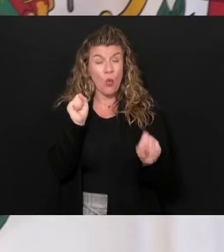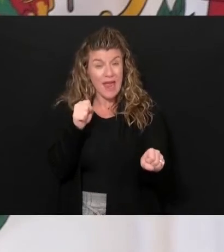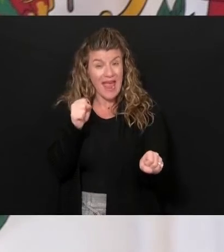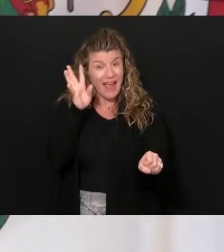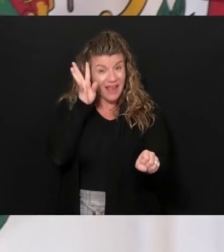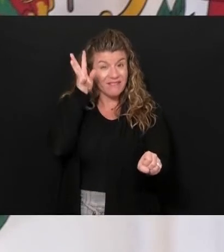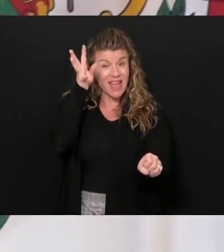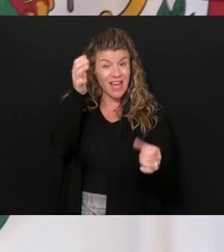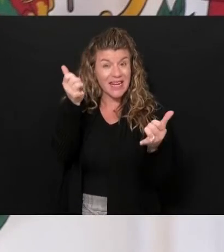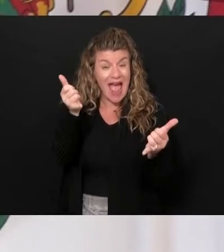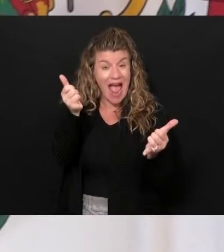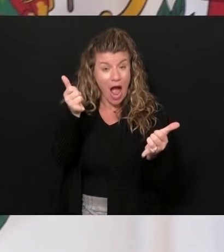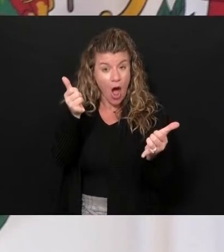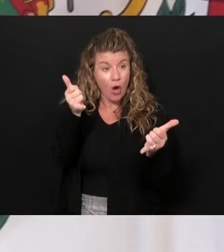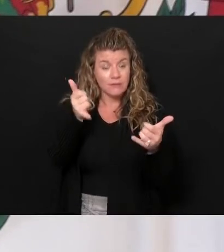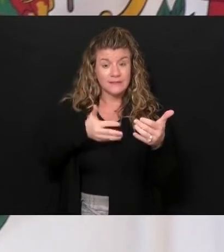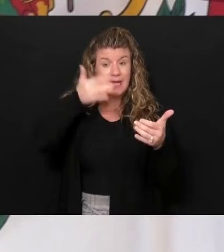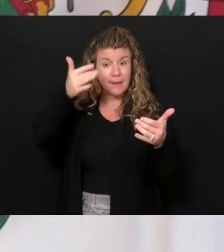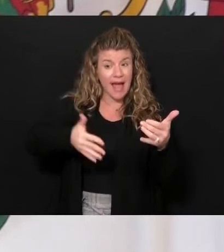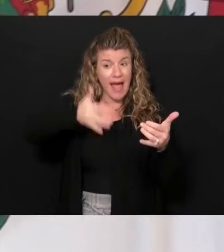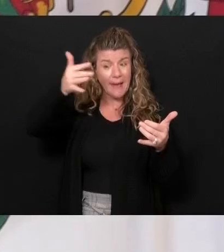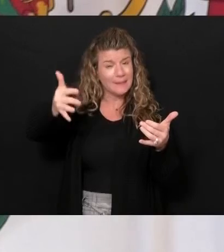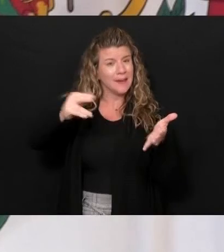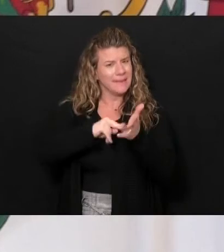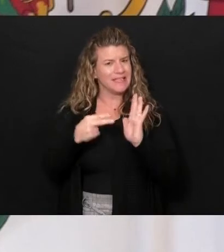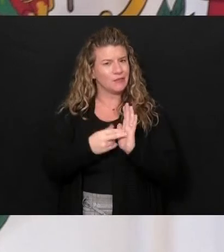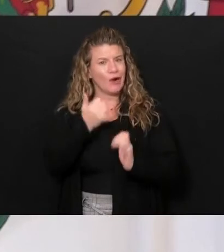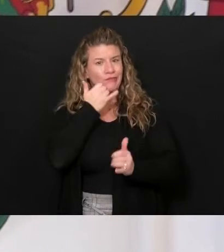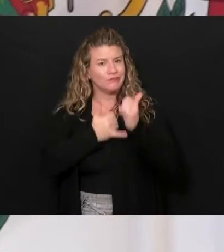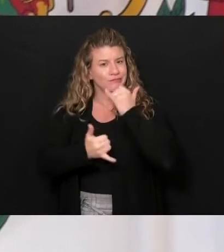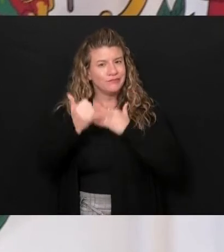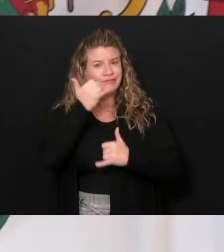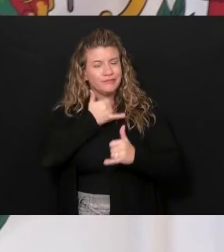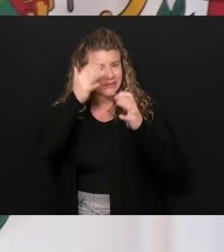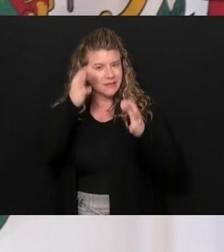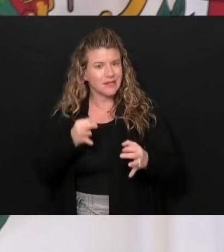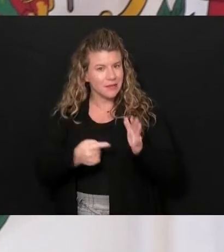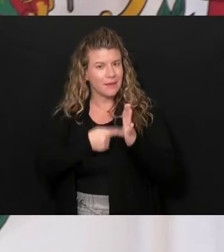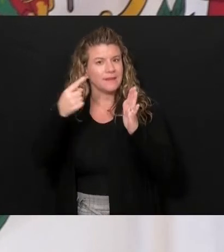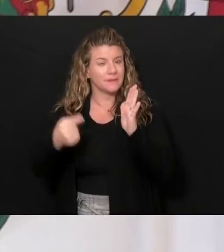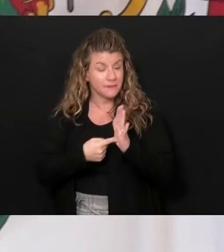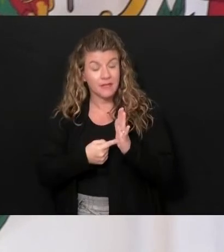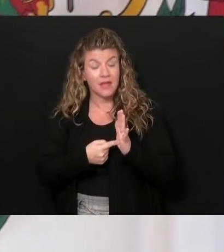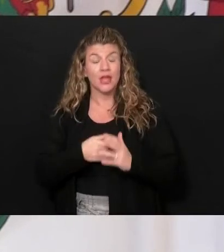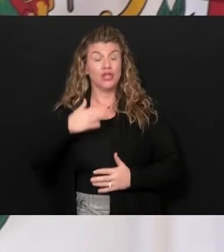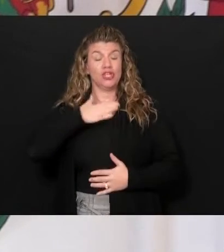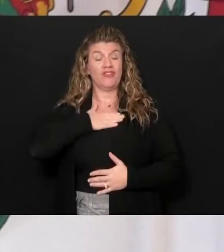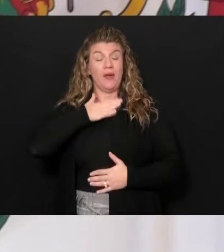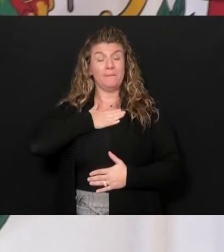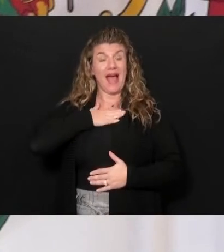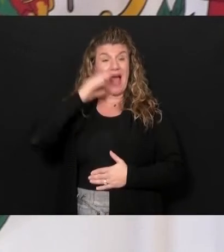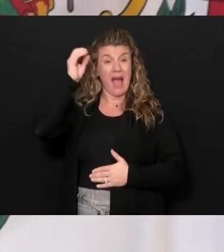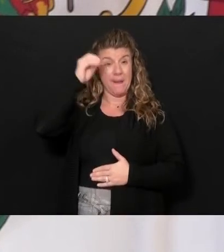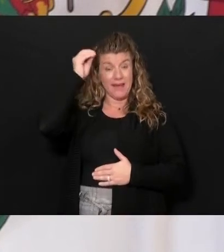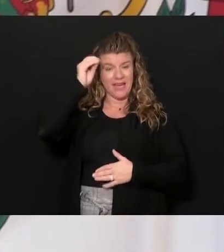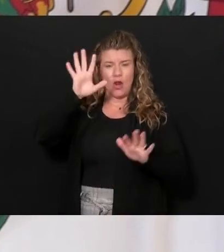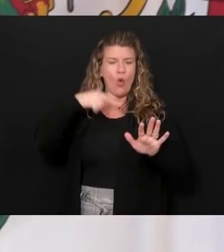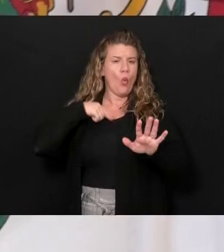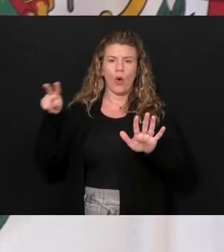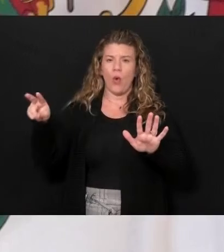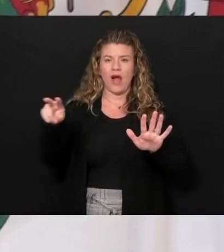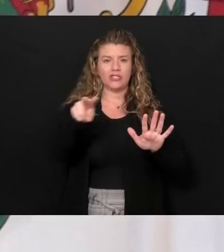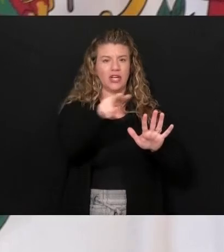with, from time to time, we're going to be wrong. So with all that, from my standpoint, Brad, we're watching.